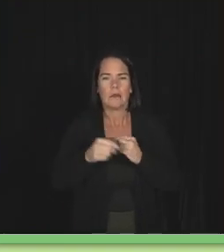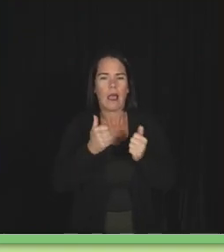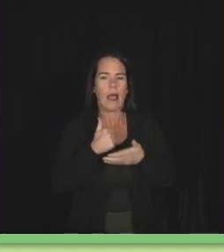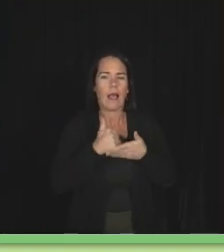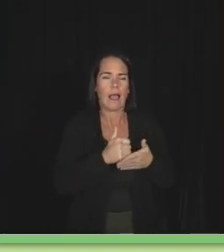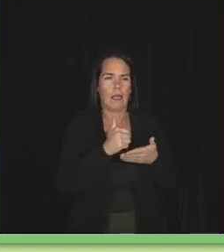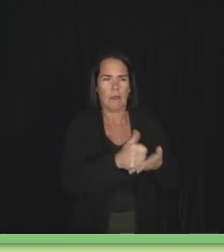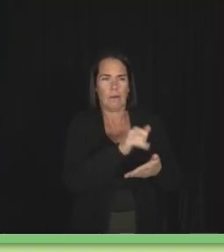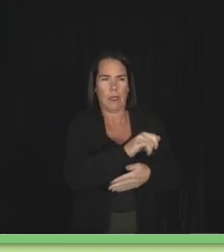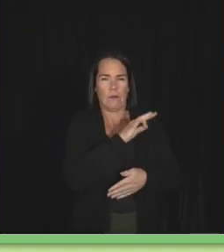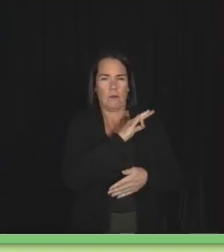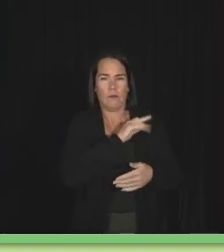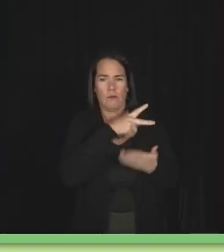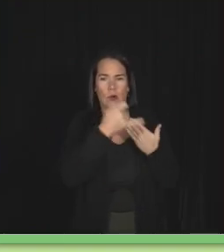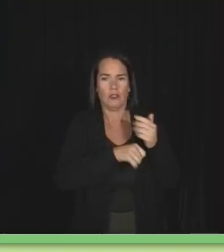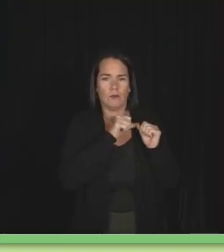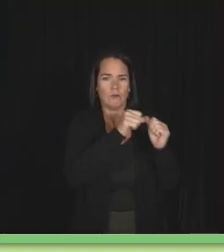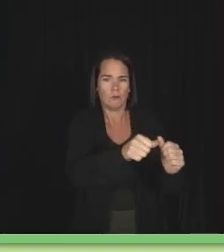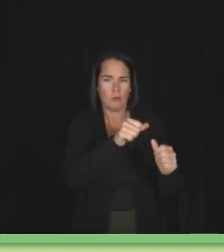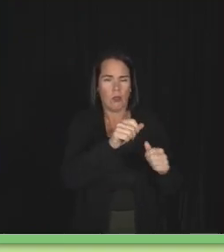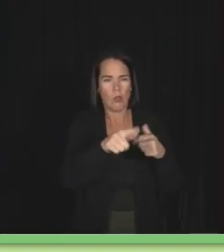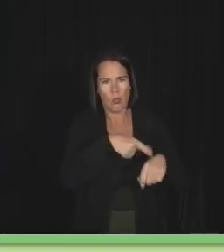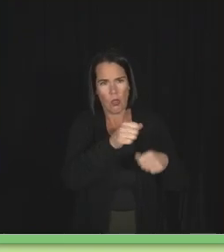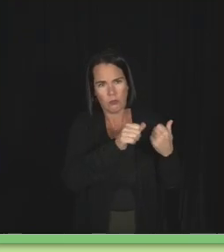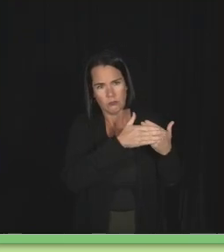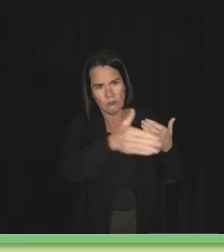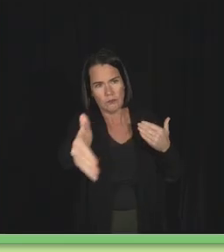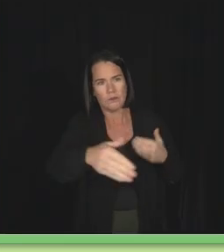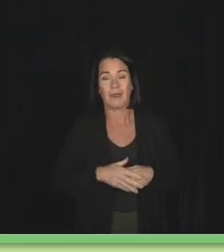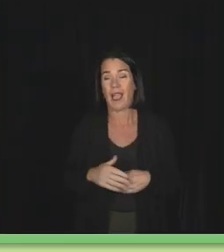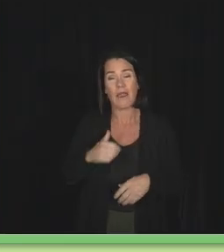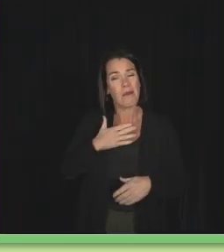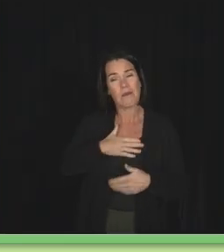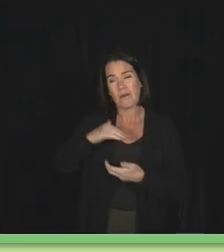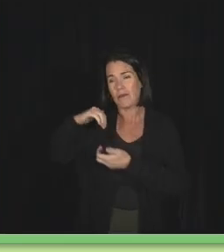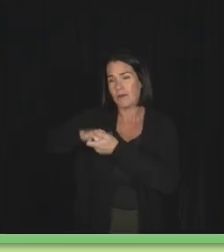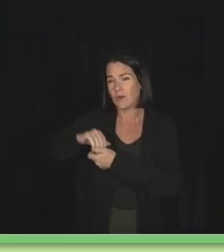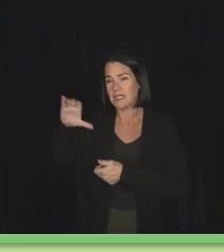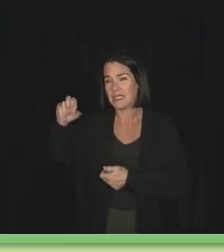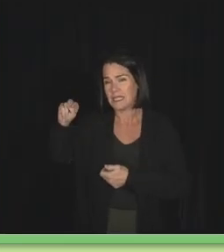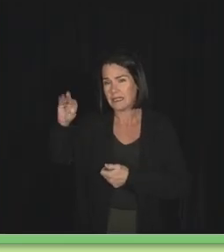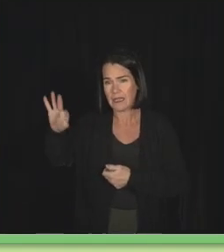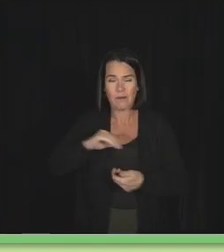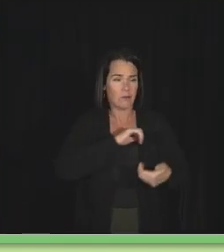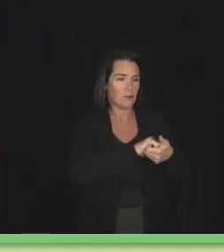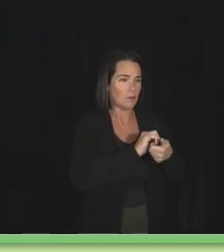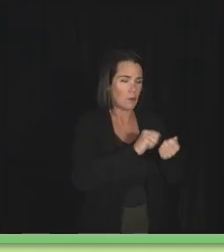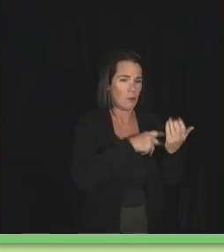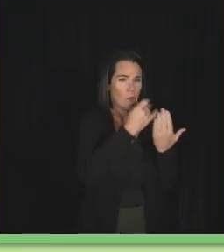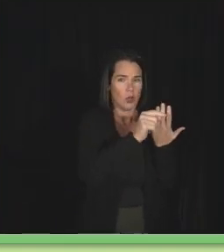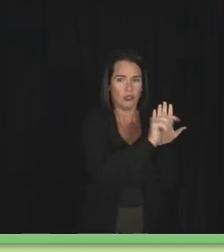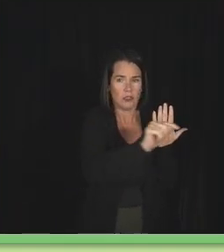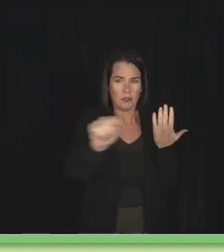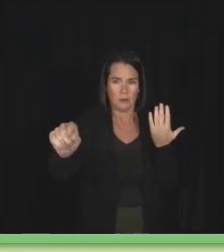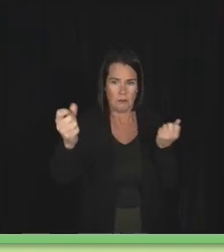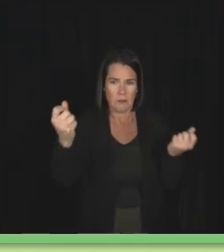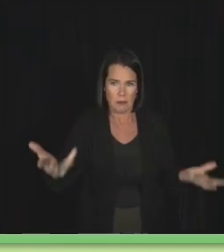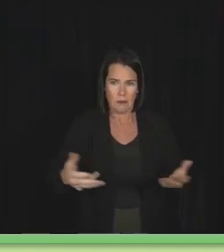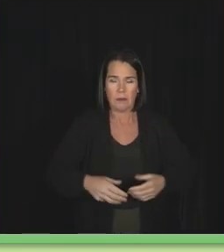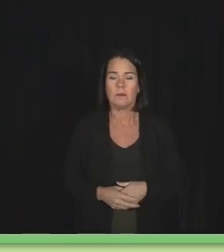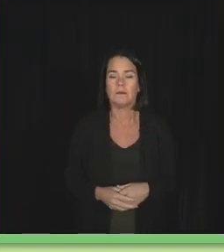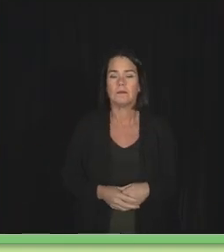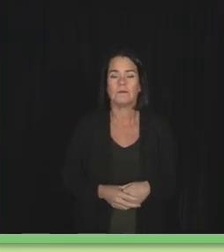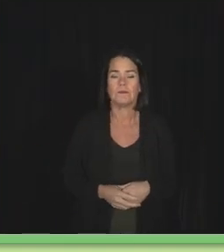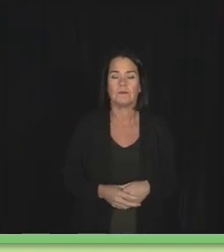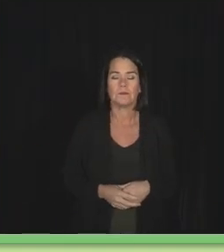truly honored to work with CNCF in this space and work with all the great projects that we have. Over the last